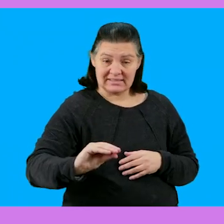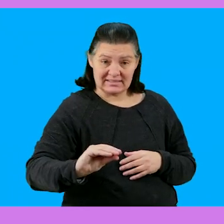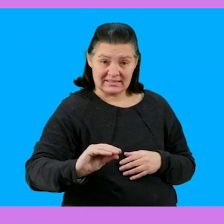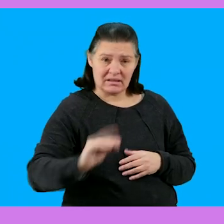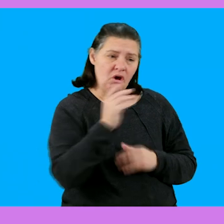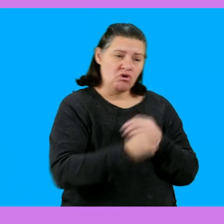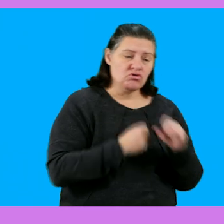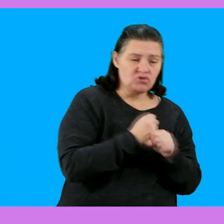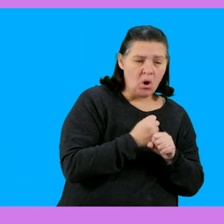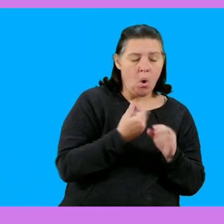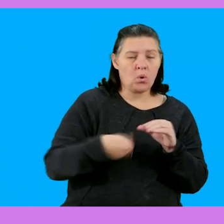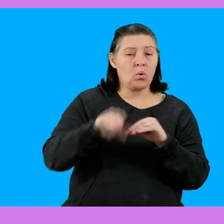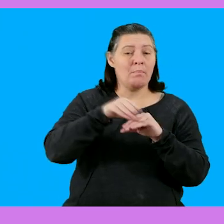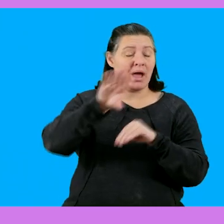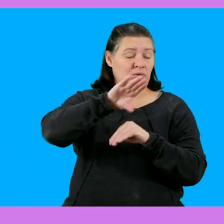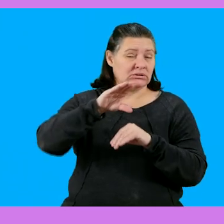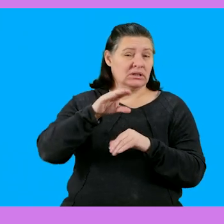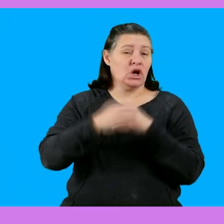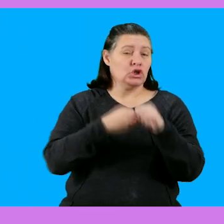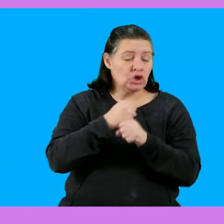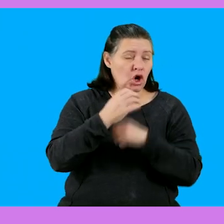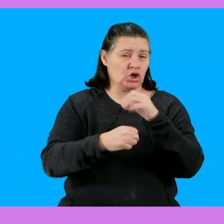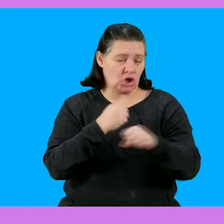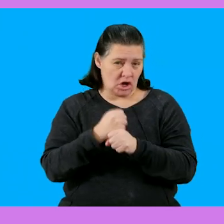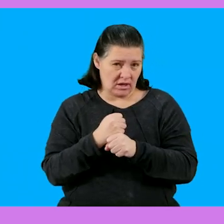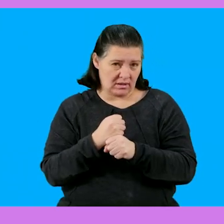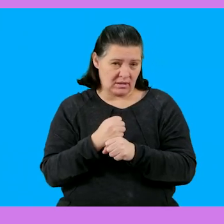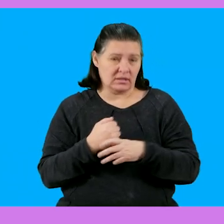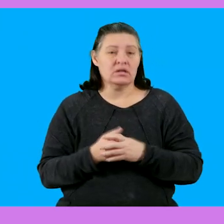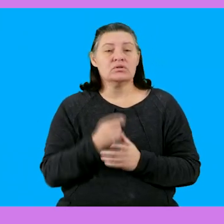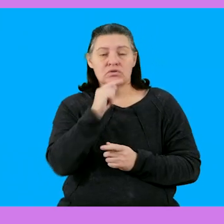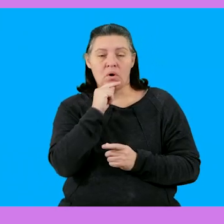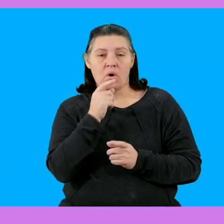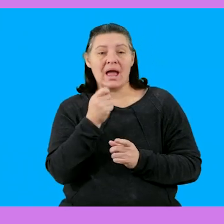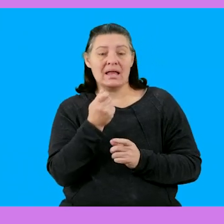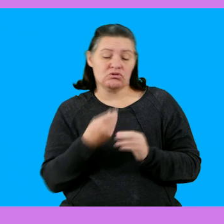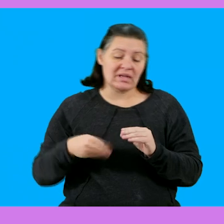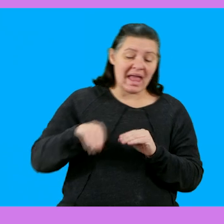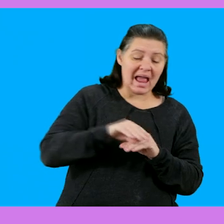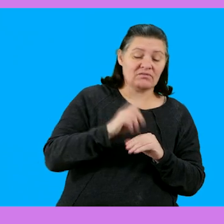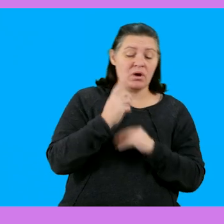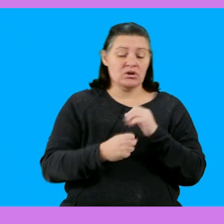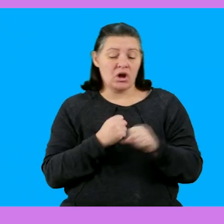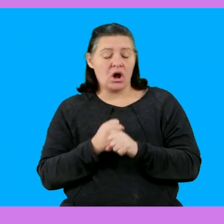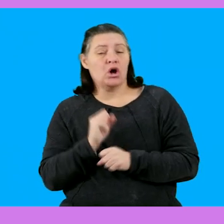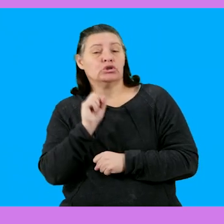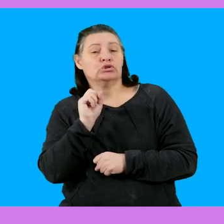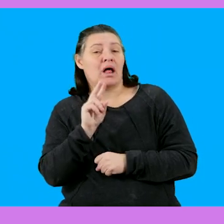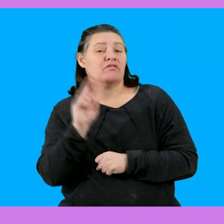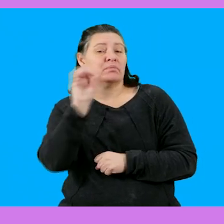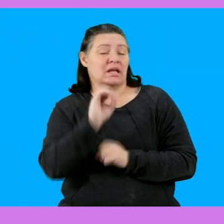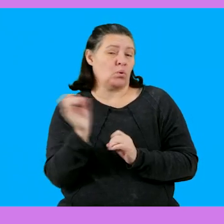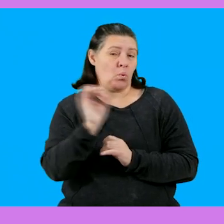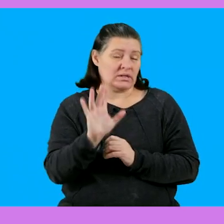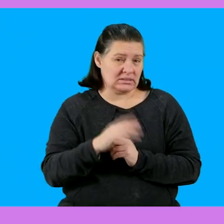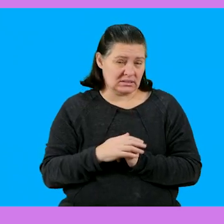invested annually or compounded annually for that matter, the frequency of interest added for 1 year will be 12% once,